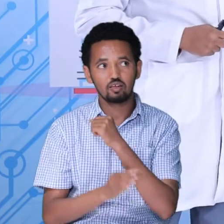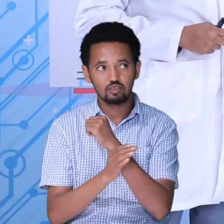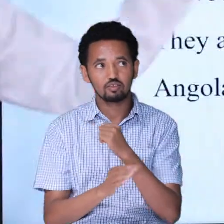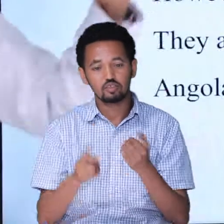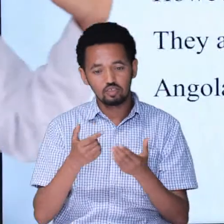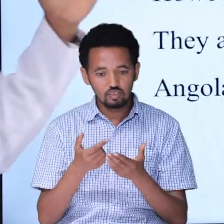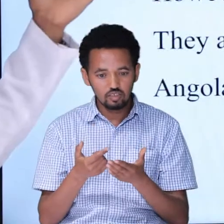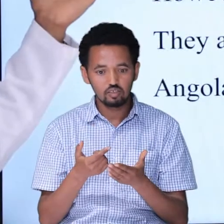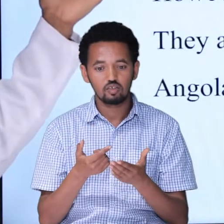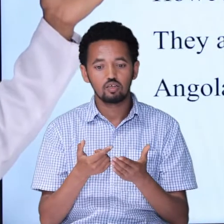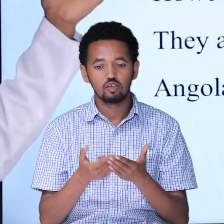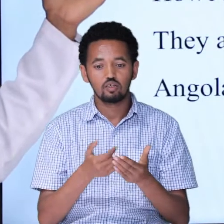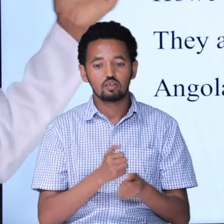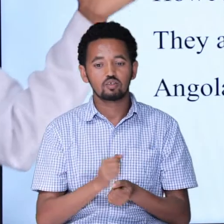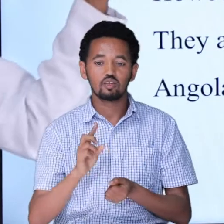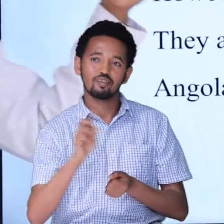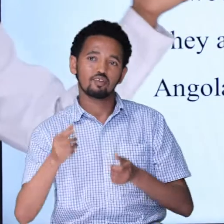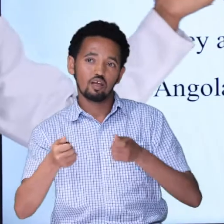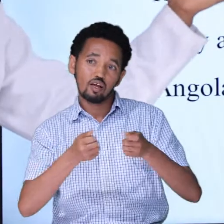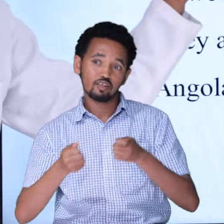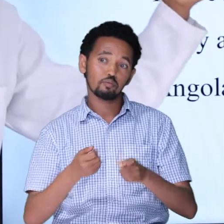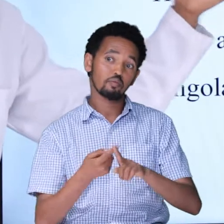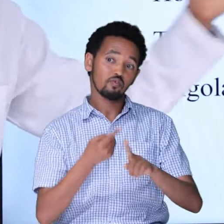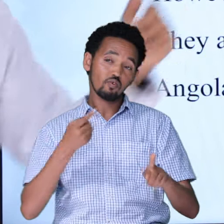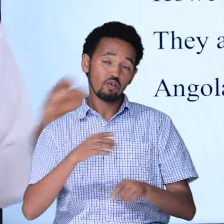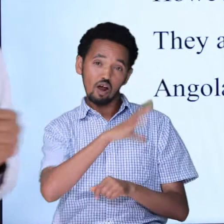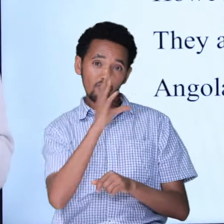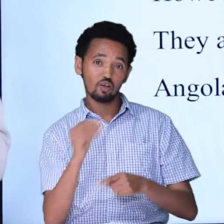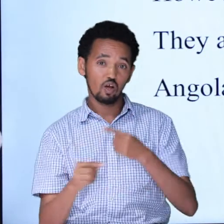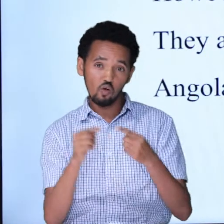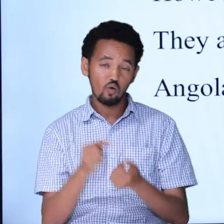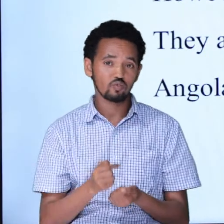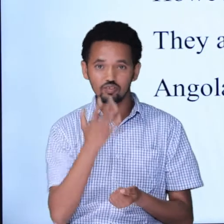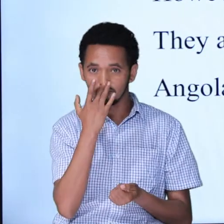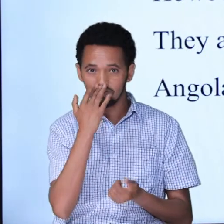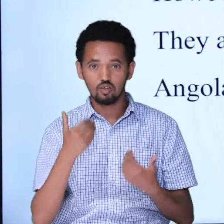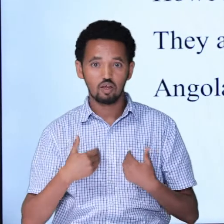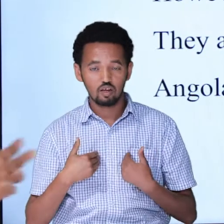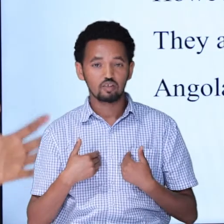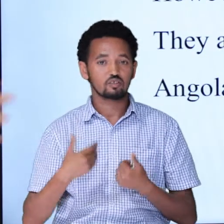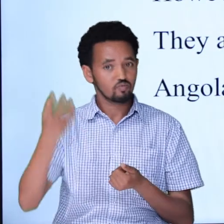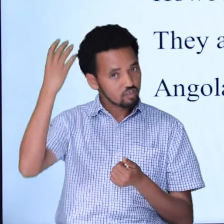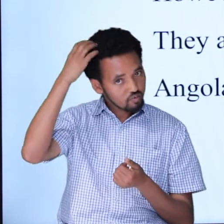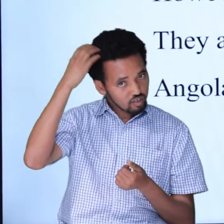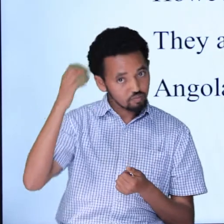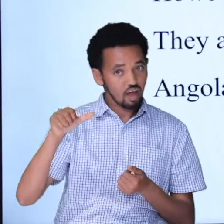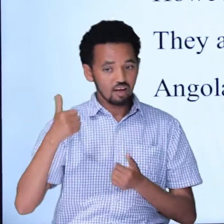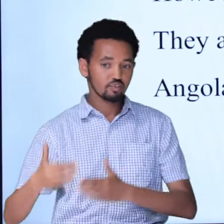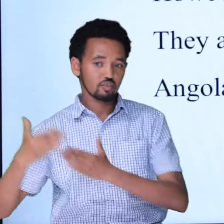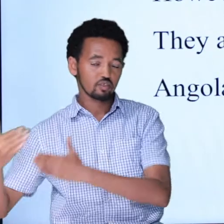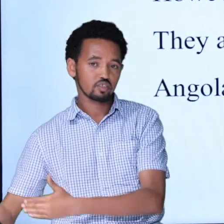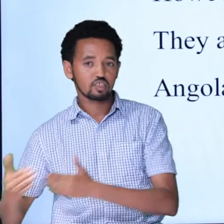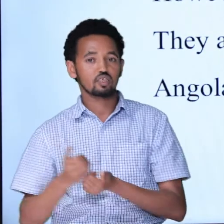ex-colonial powers quickly withdraw before Africa got enough experience in self-government. In the other side,